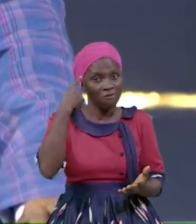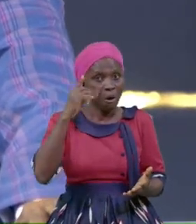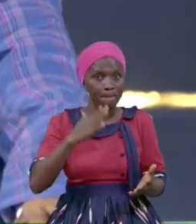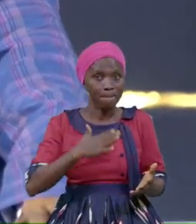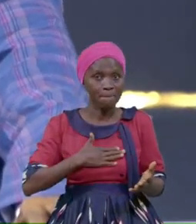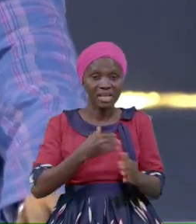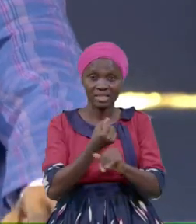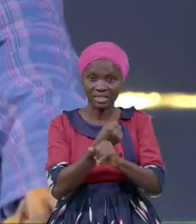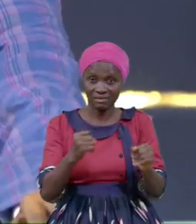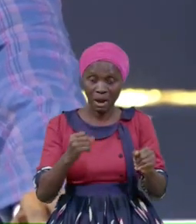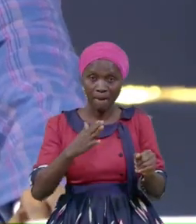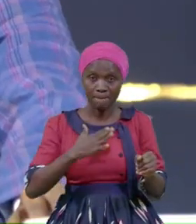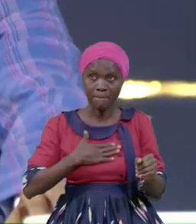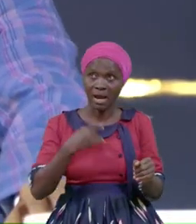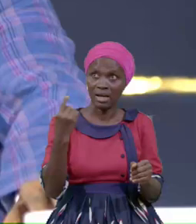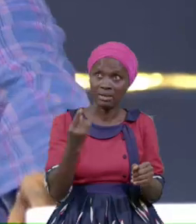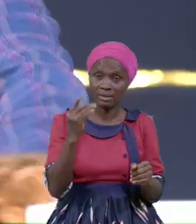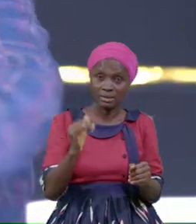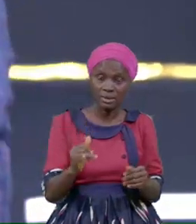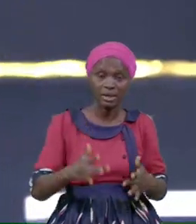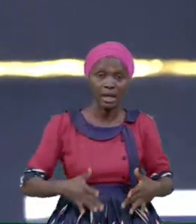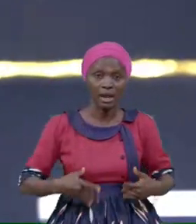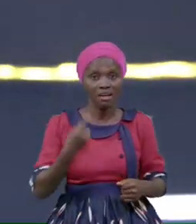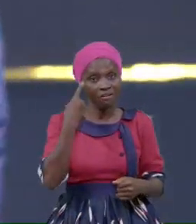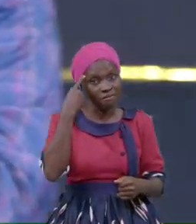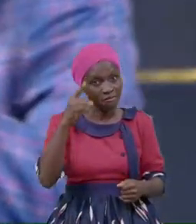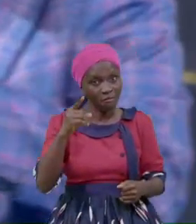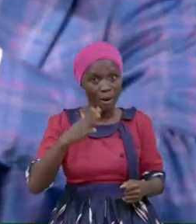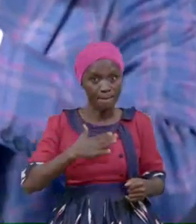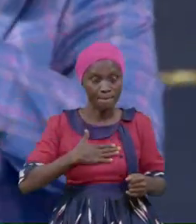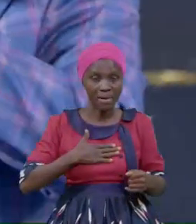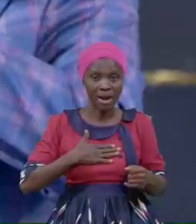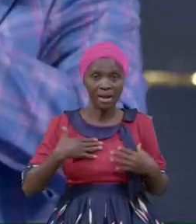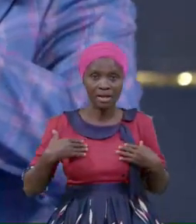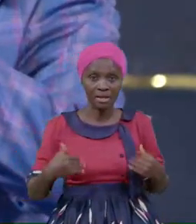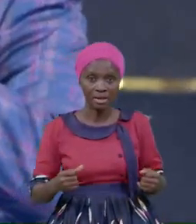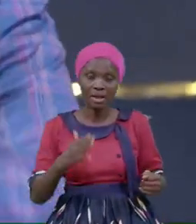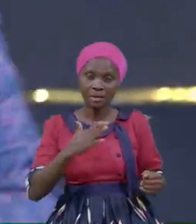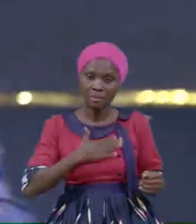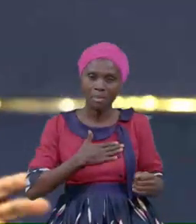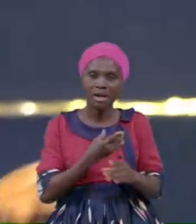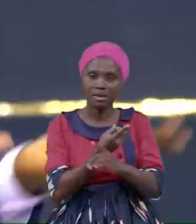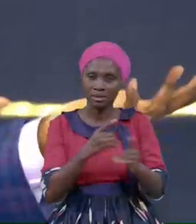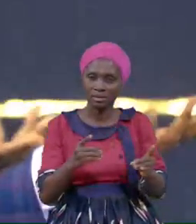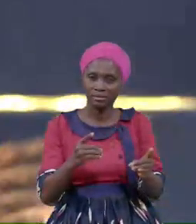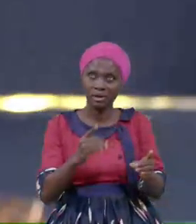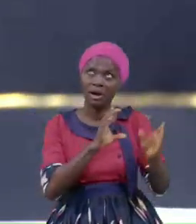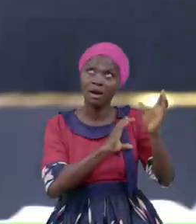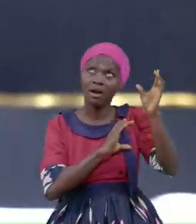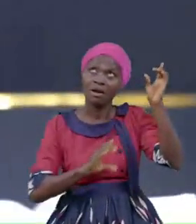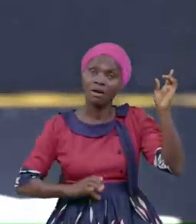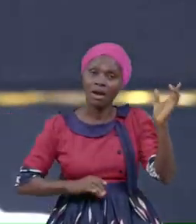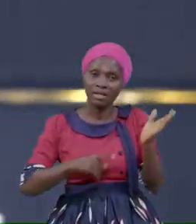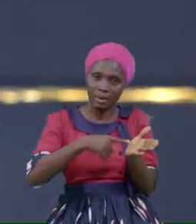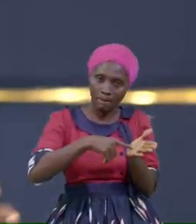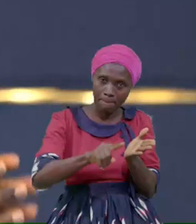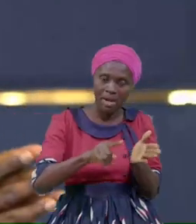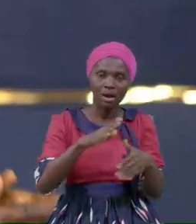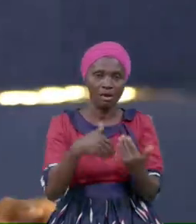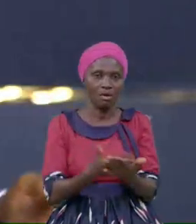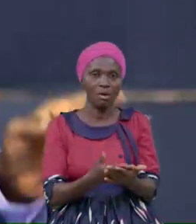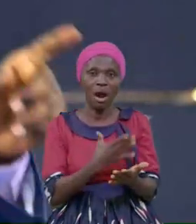my healing, for my deliverance. Christ paid each all. And by grace now,